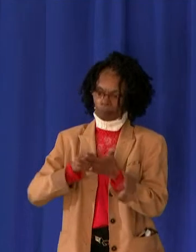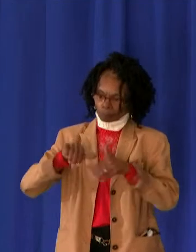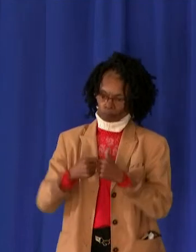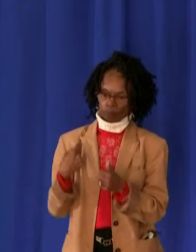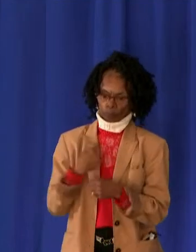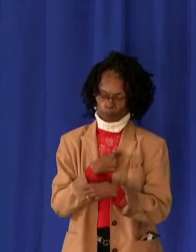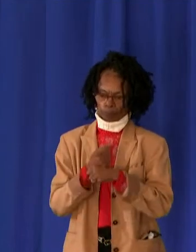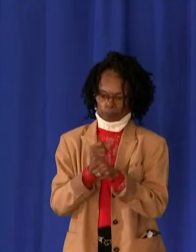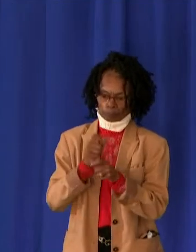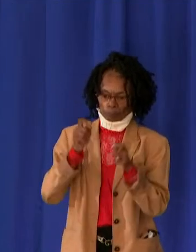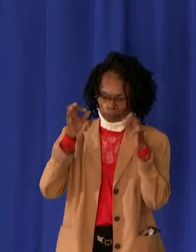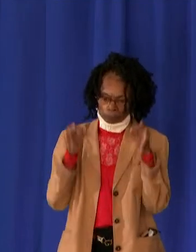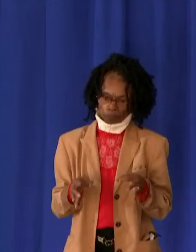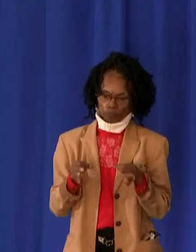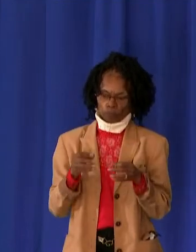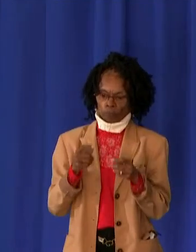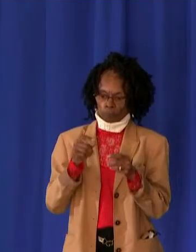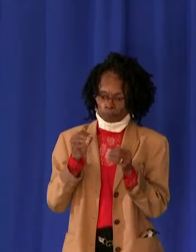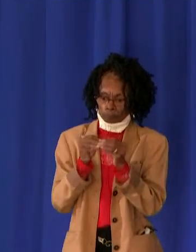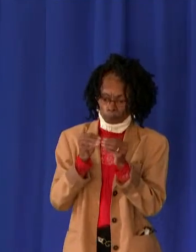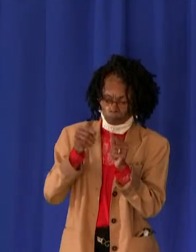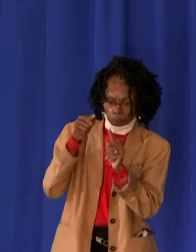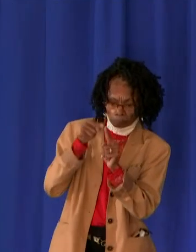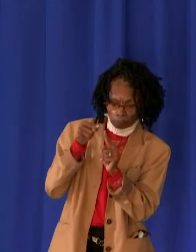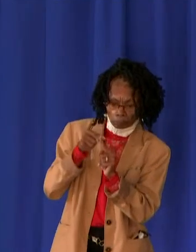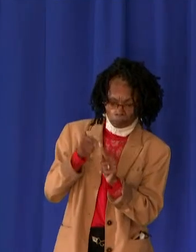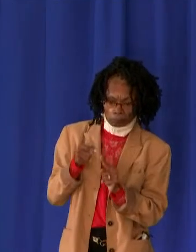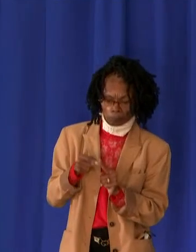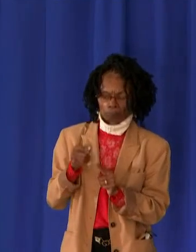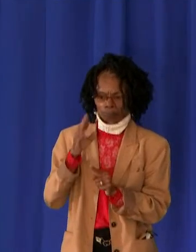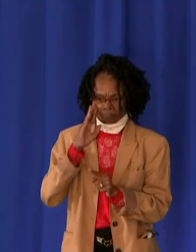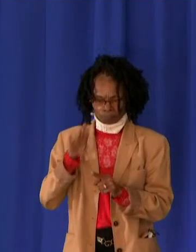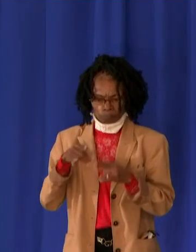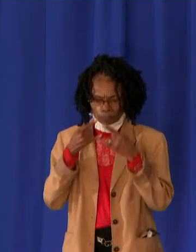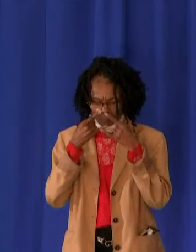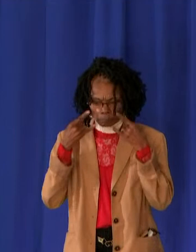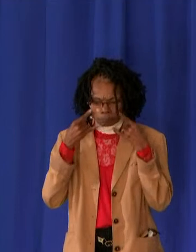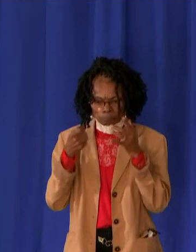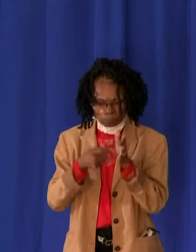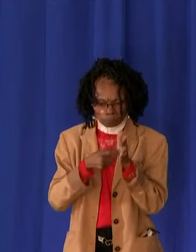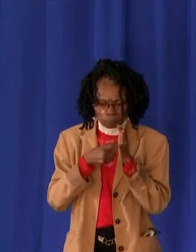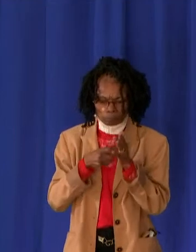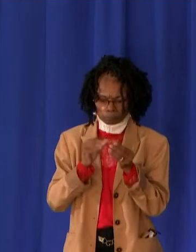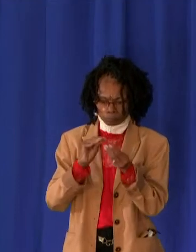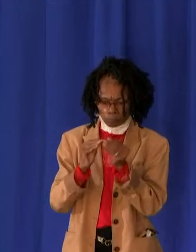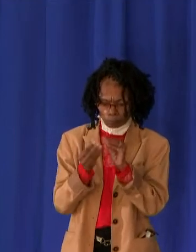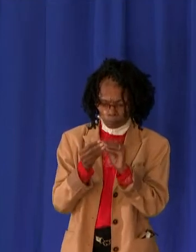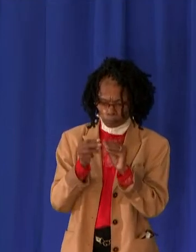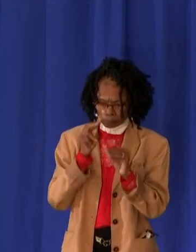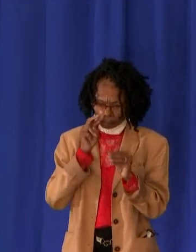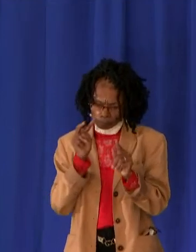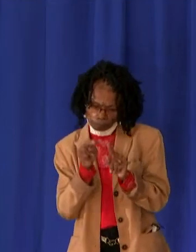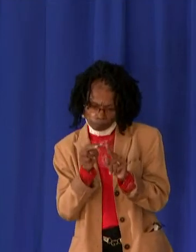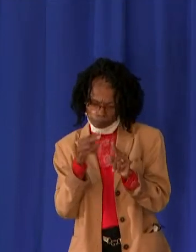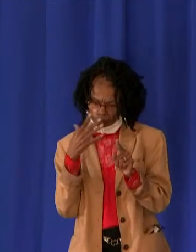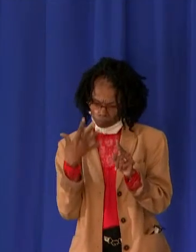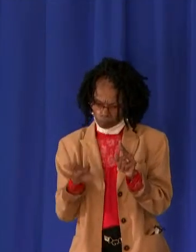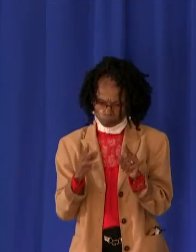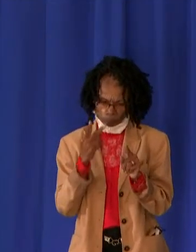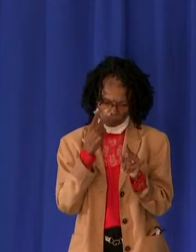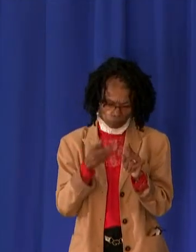specific data point or metric you're looking at? I know I've asked this before, but as a barometer for saying we're ready to cut this off right